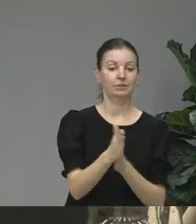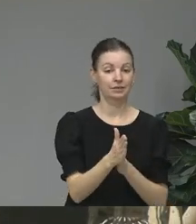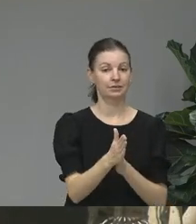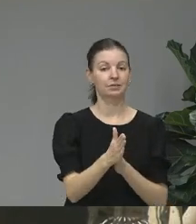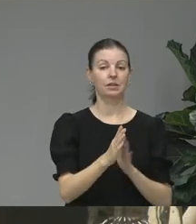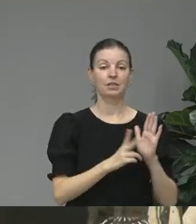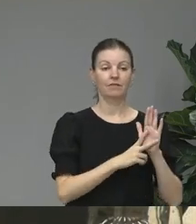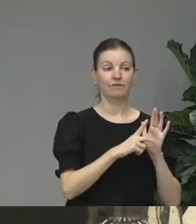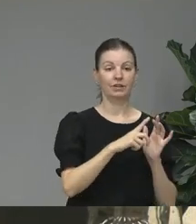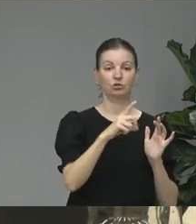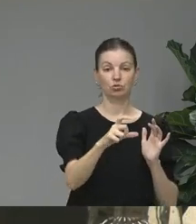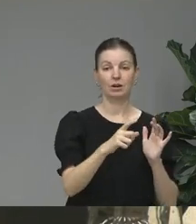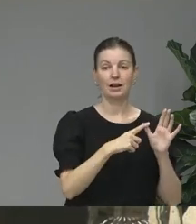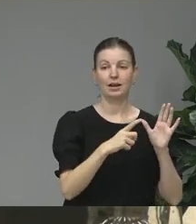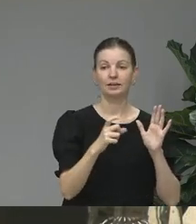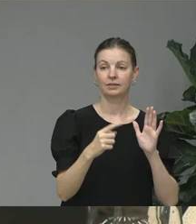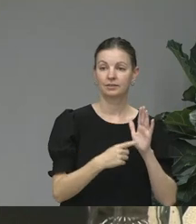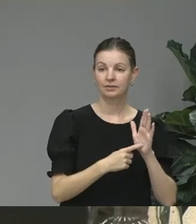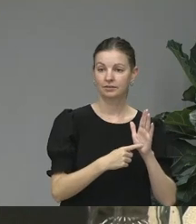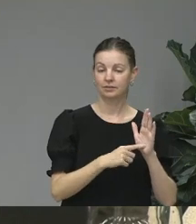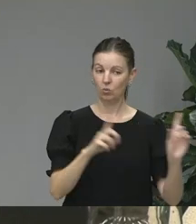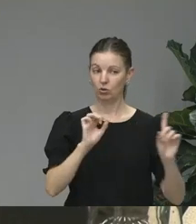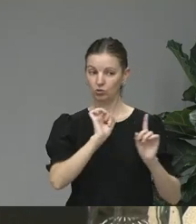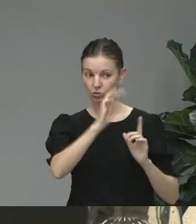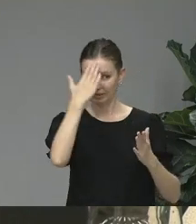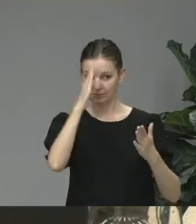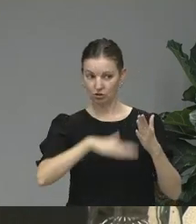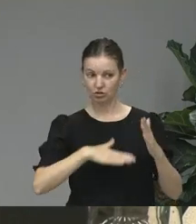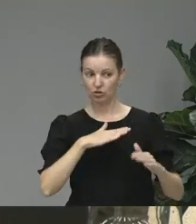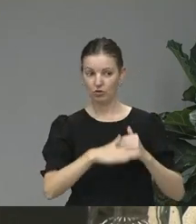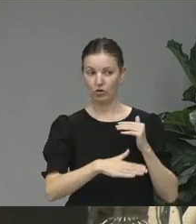for these rights. What's been your experience under the Queensland Act?